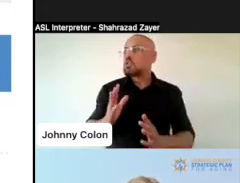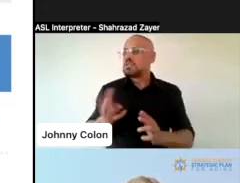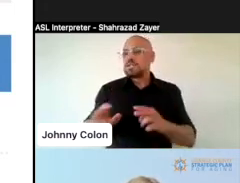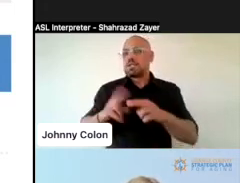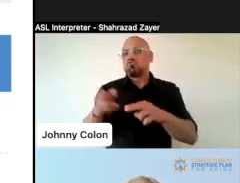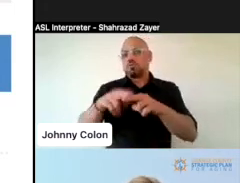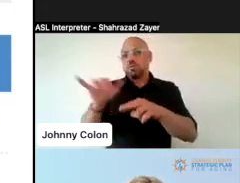increasing.